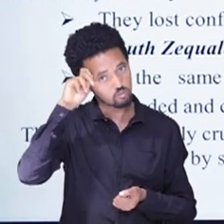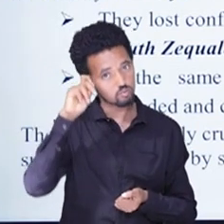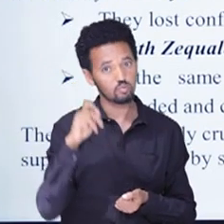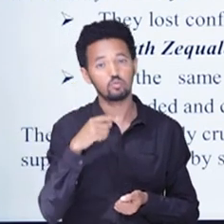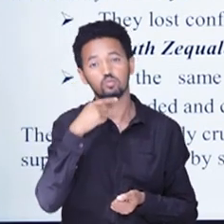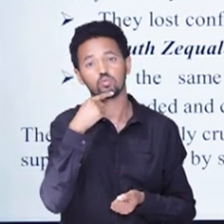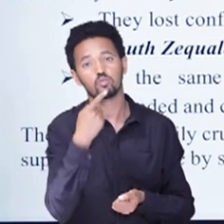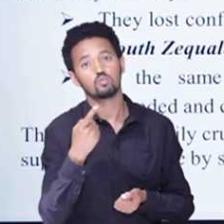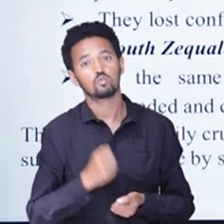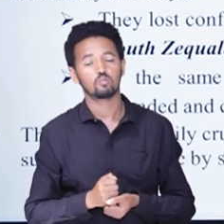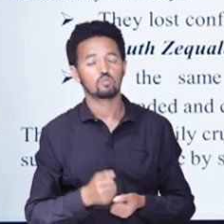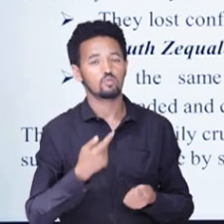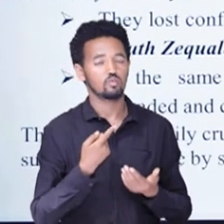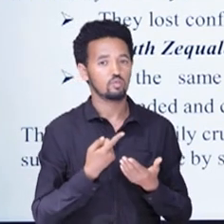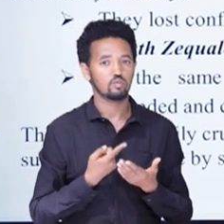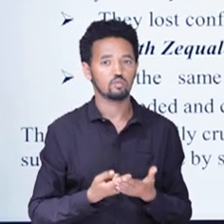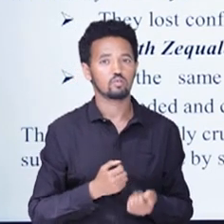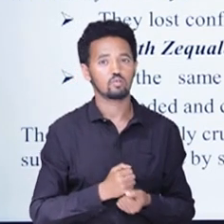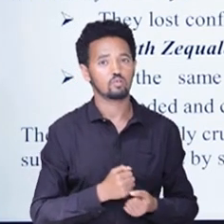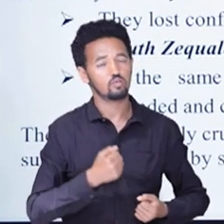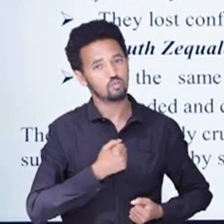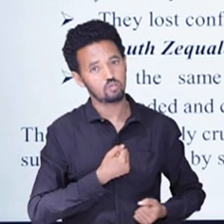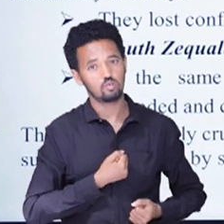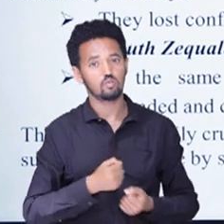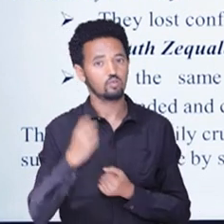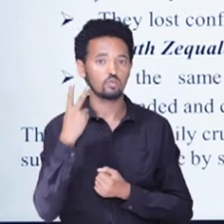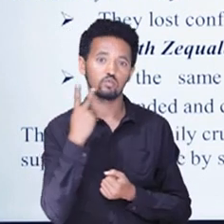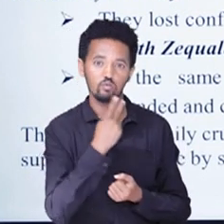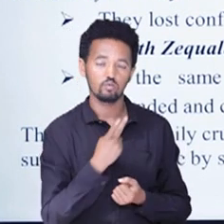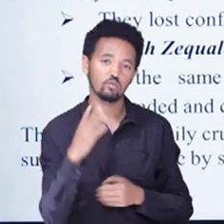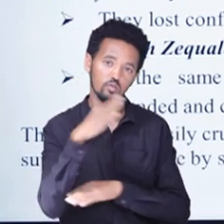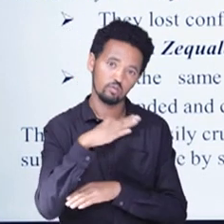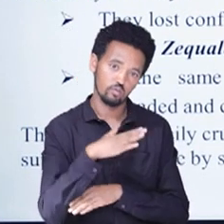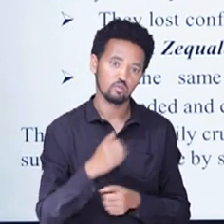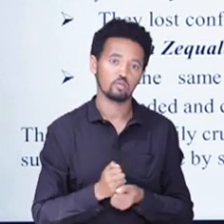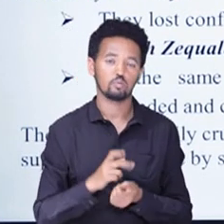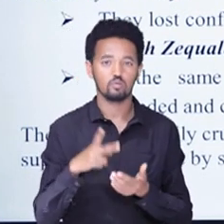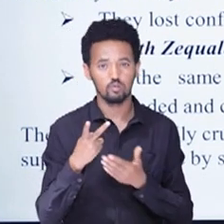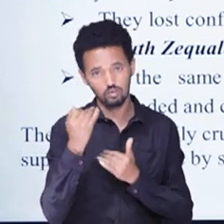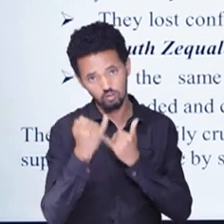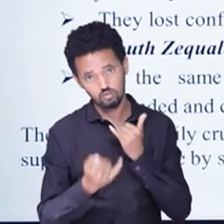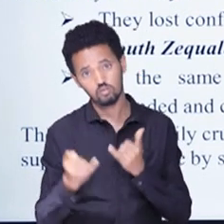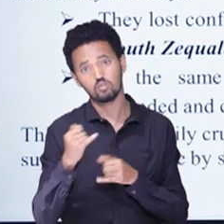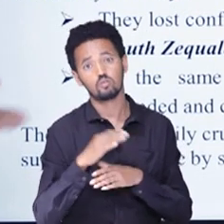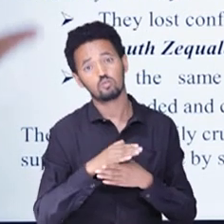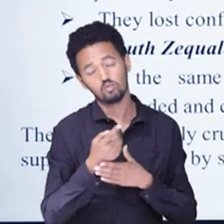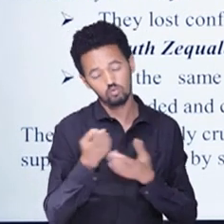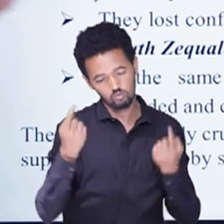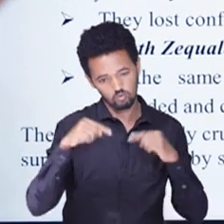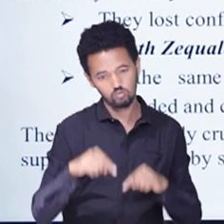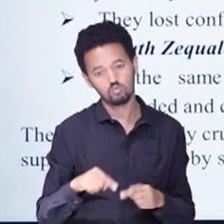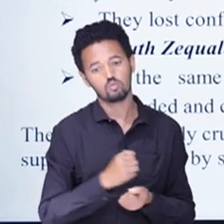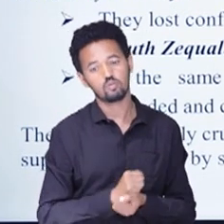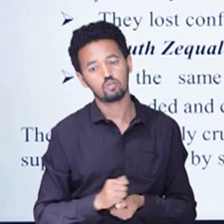might of the army and air force. Then the loyalists won the victory after the battle that lasted only 2 days.